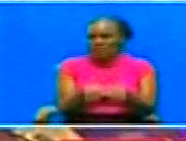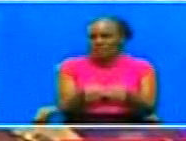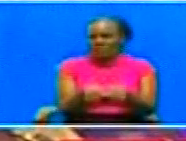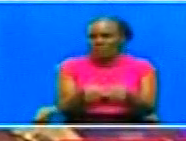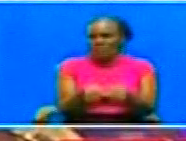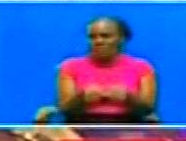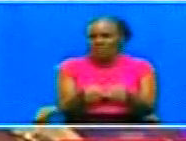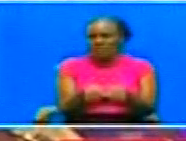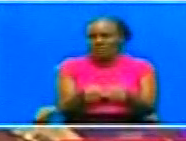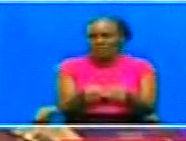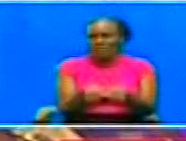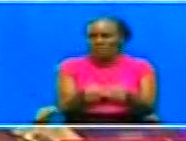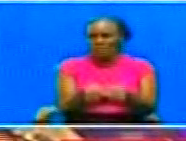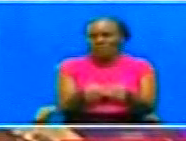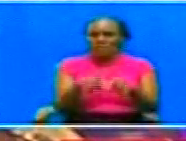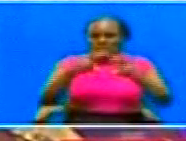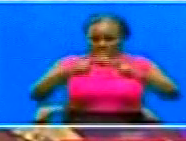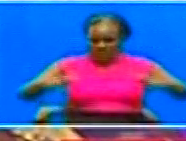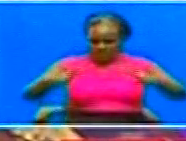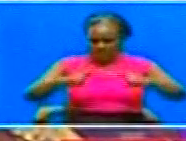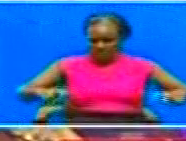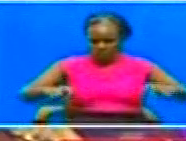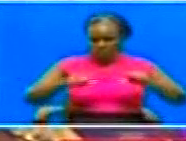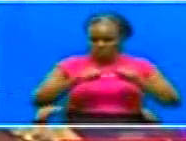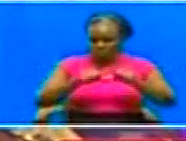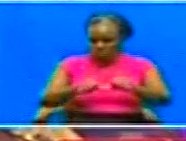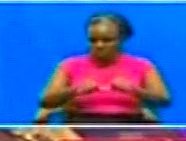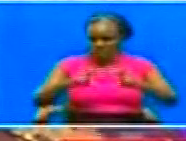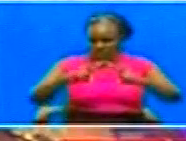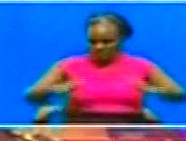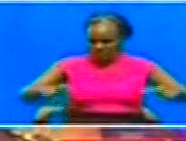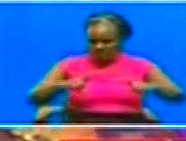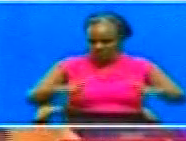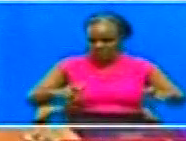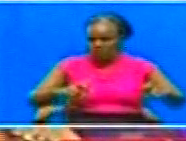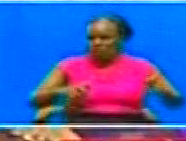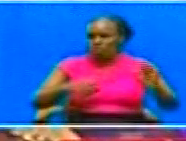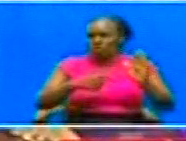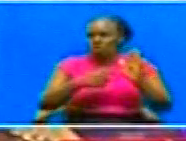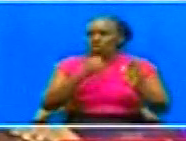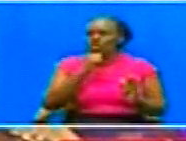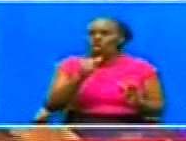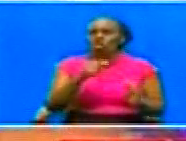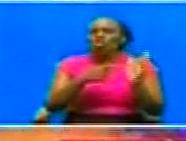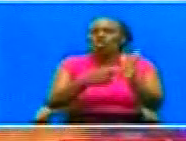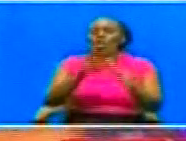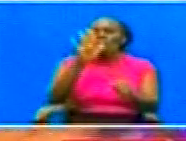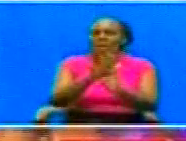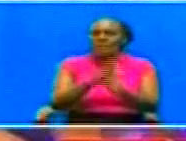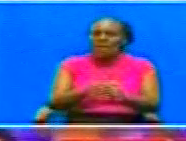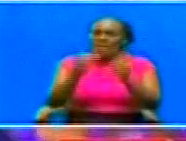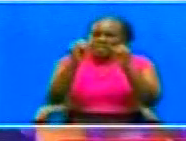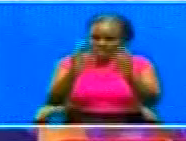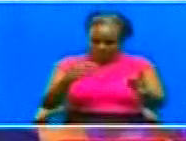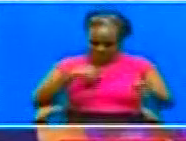his recording is saying. And that an investigation is going on, but that investigation is going to reveal, not going to reveal much. What I would want if I